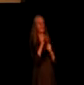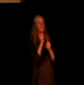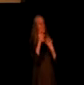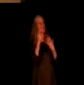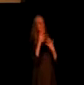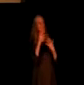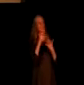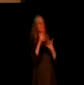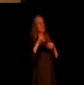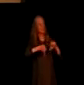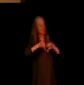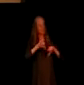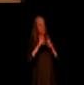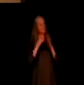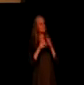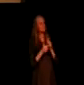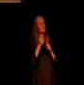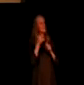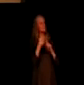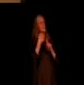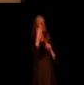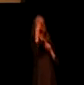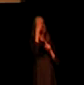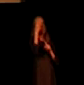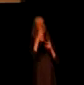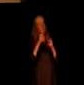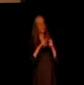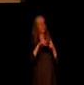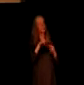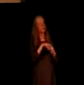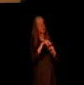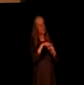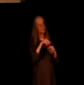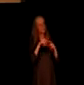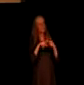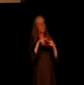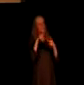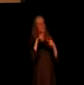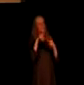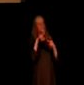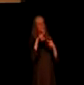scientists, mostly from Europe, Sweden, Germany,